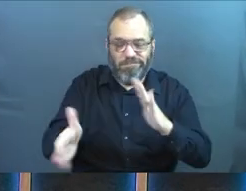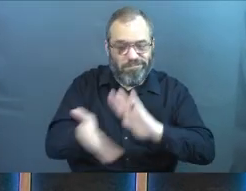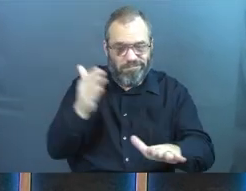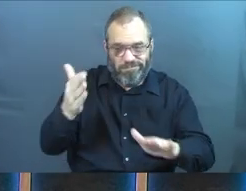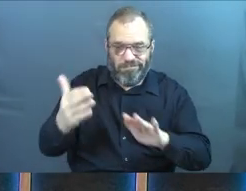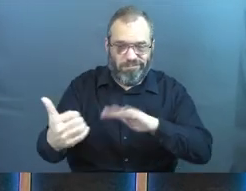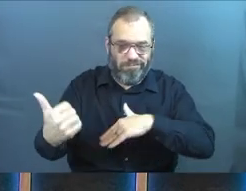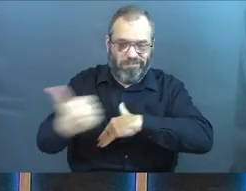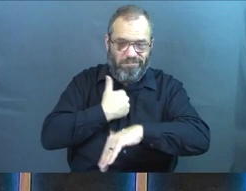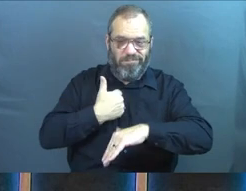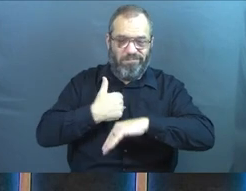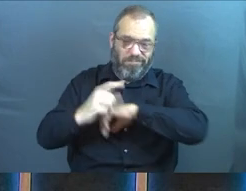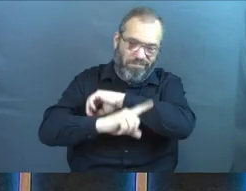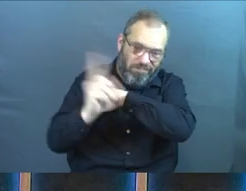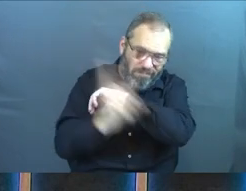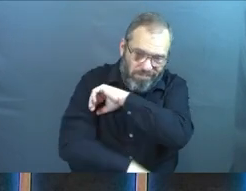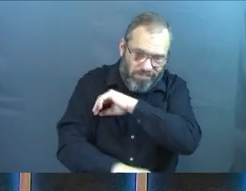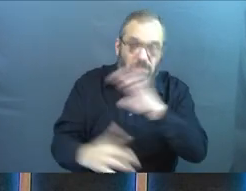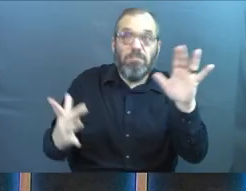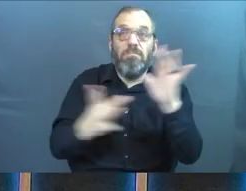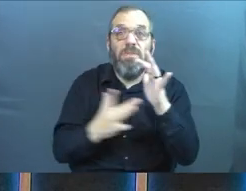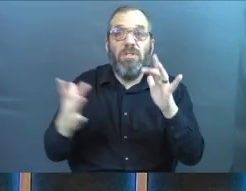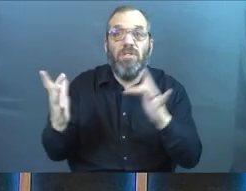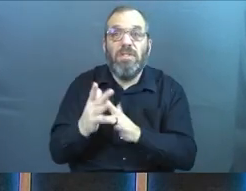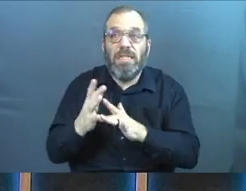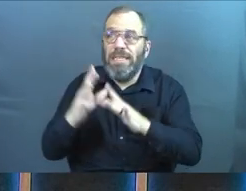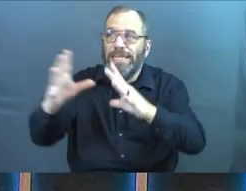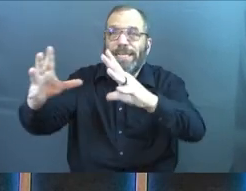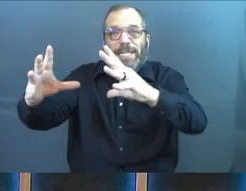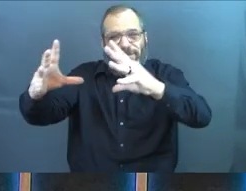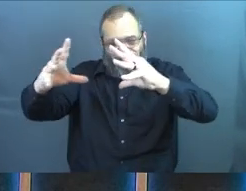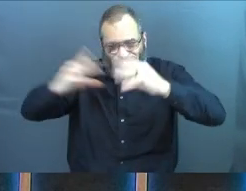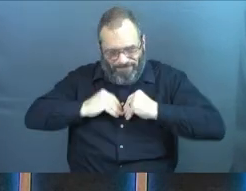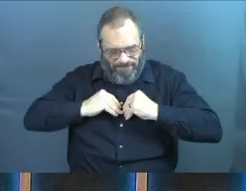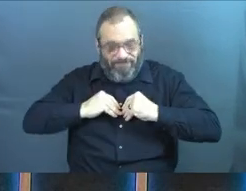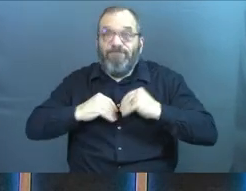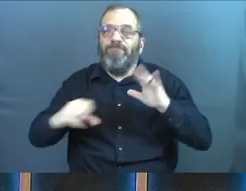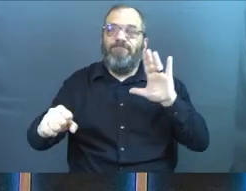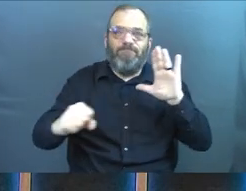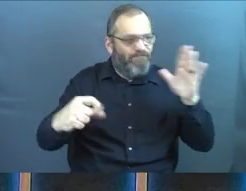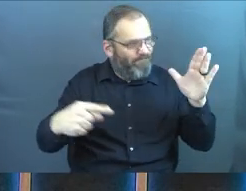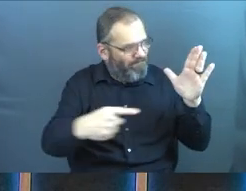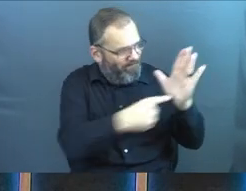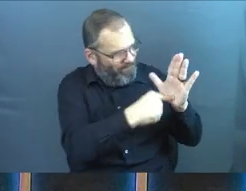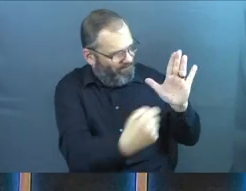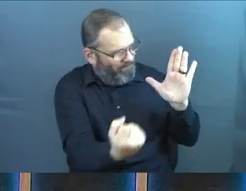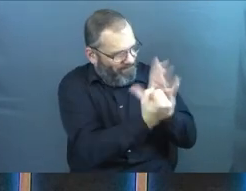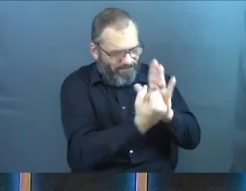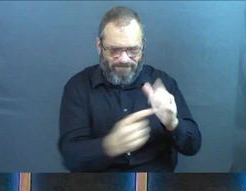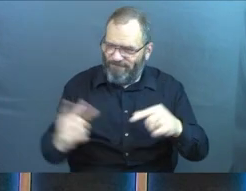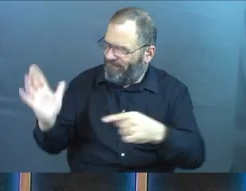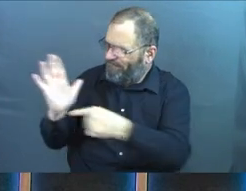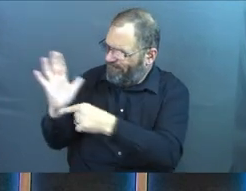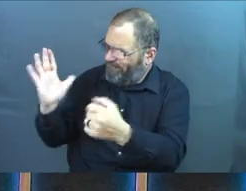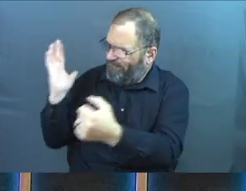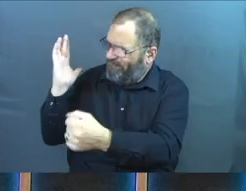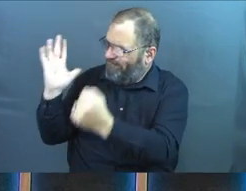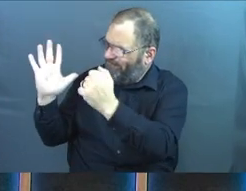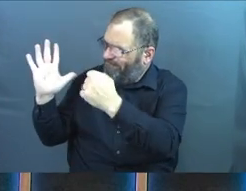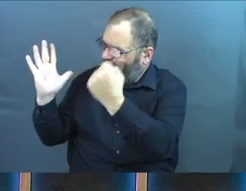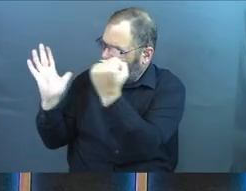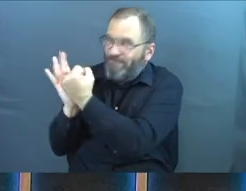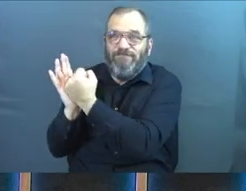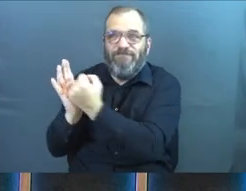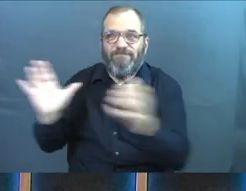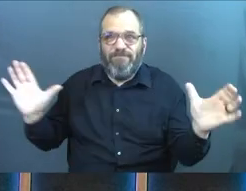us and condemned us, Jesus has taken it away, nailing it to the cross. Now, that phrase right